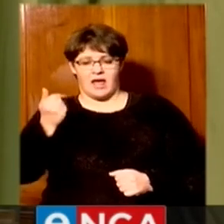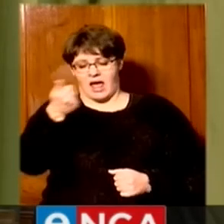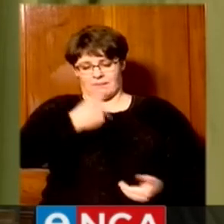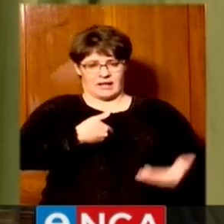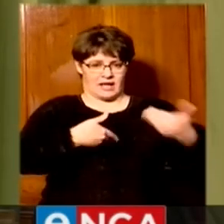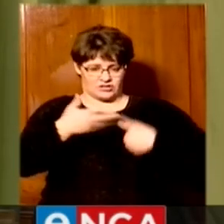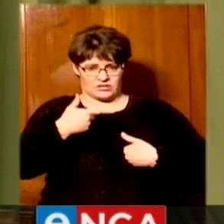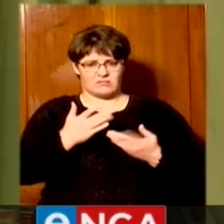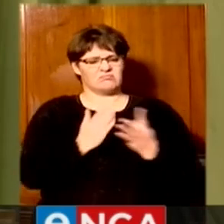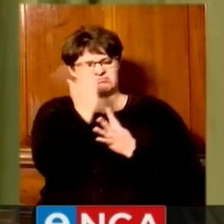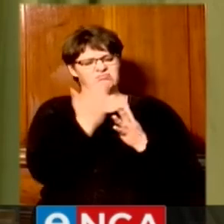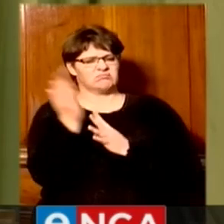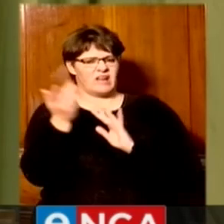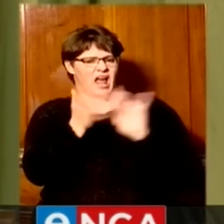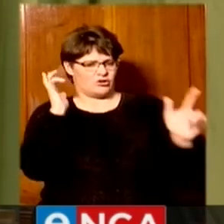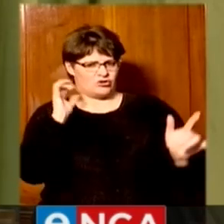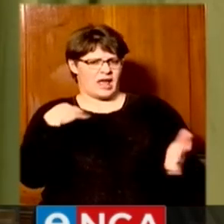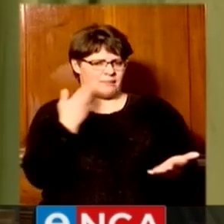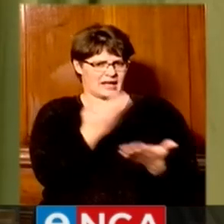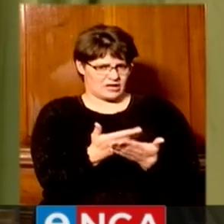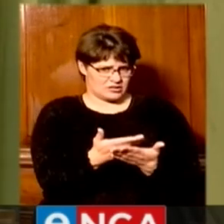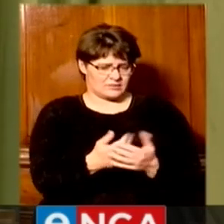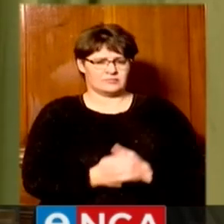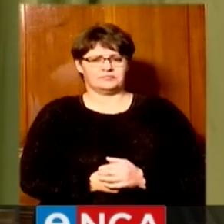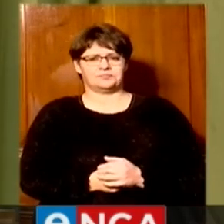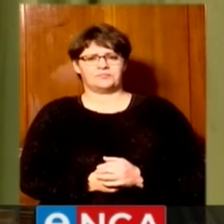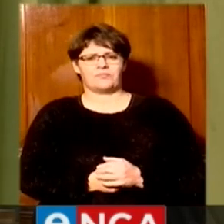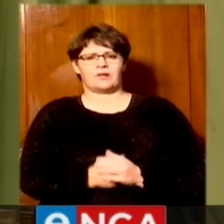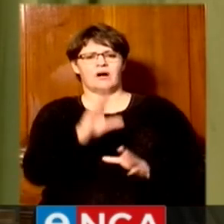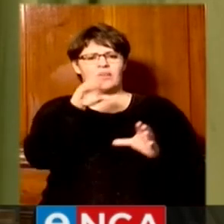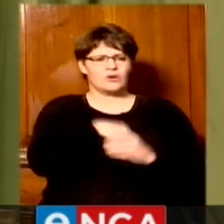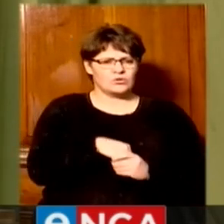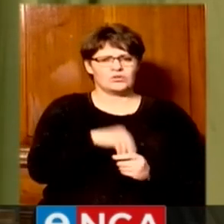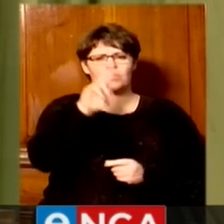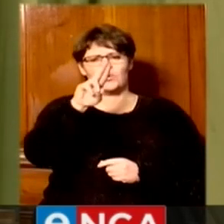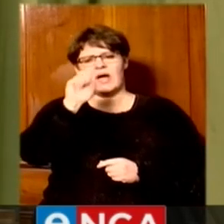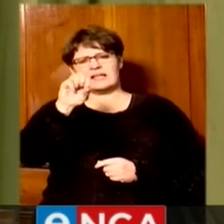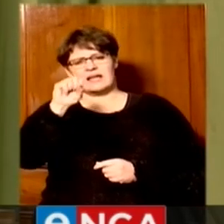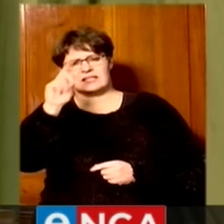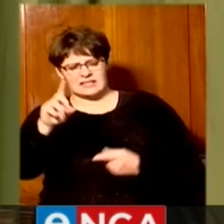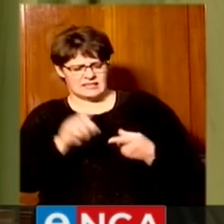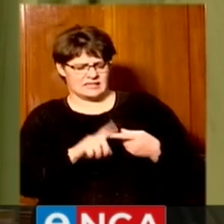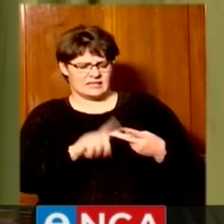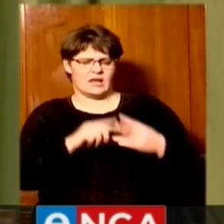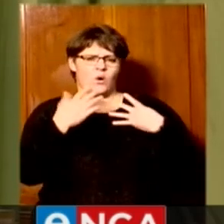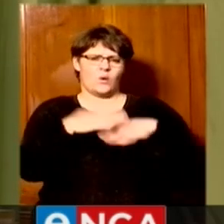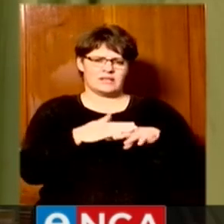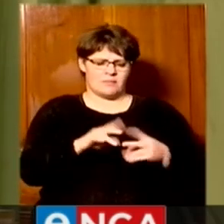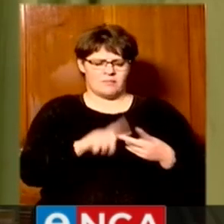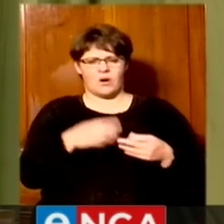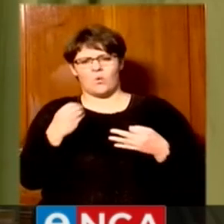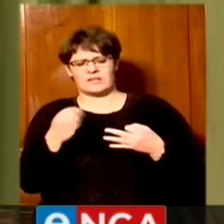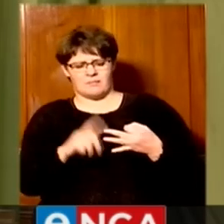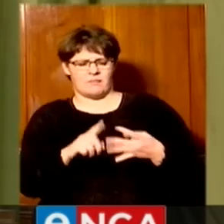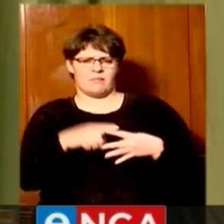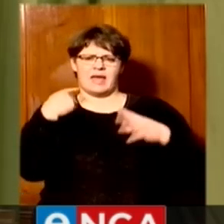applications through the various electronic application platforms, which include USSD, website, WhatsApp, and email. And